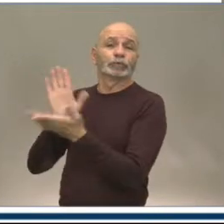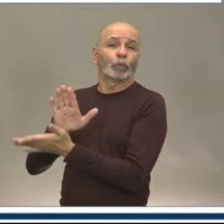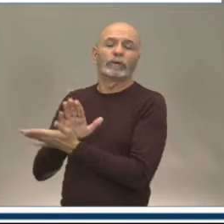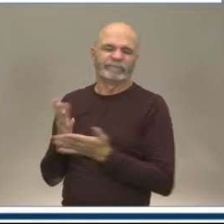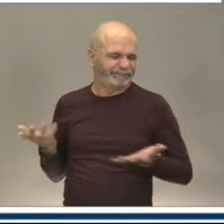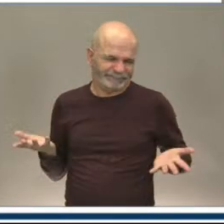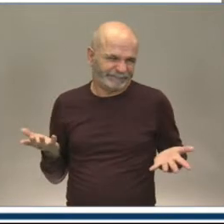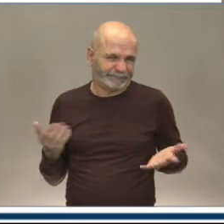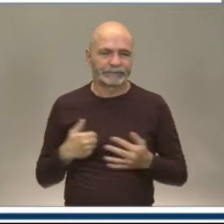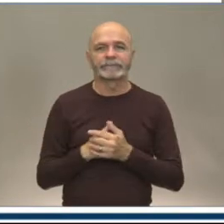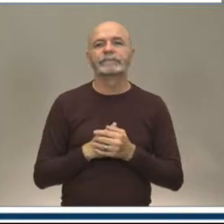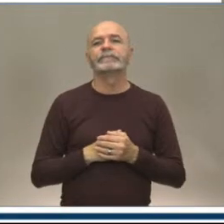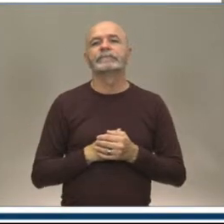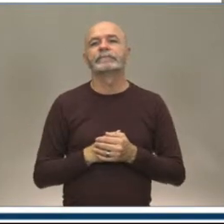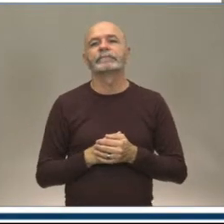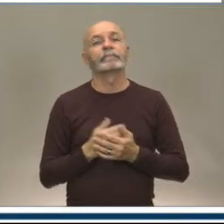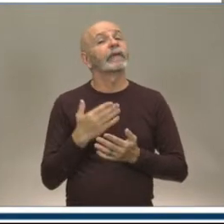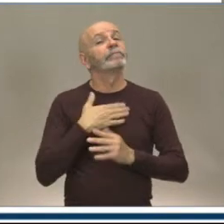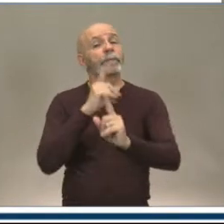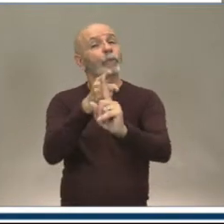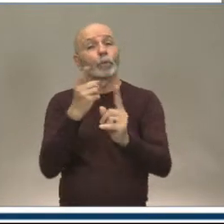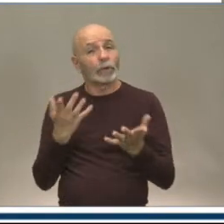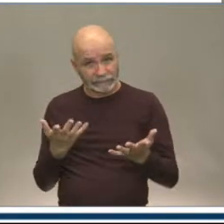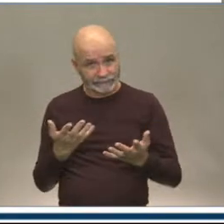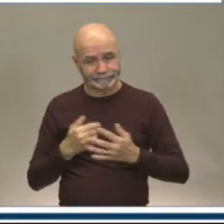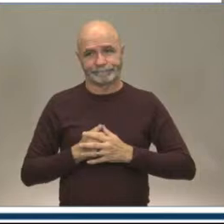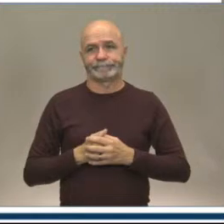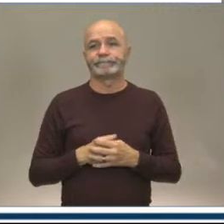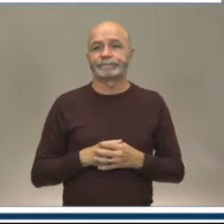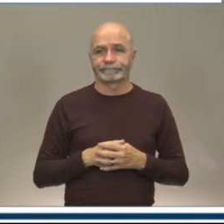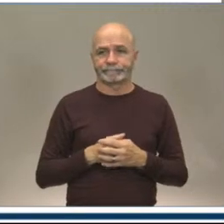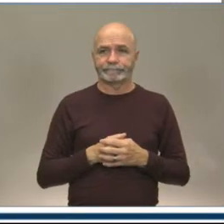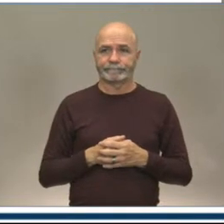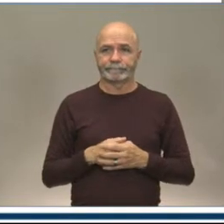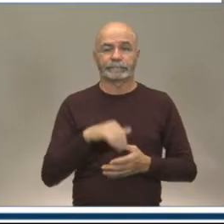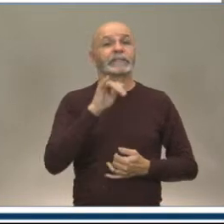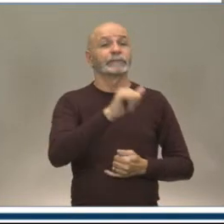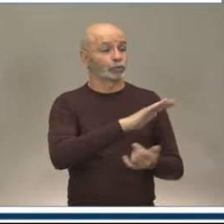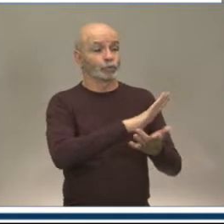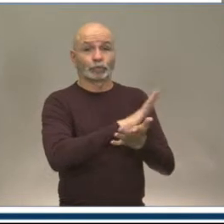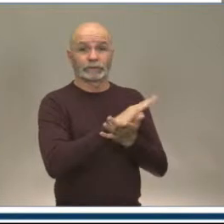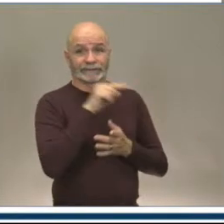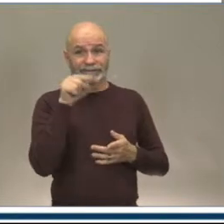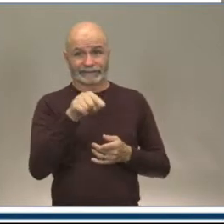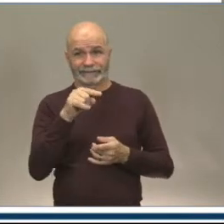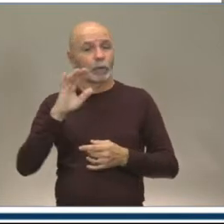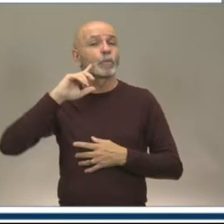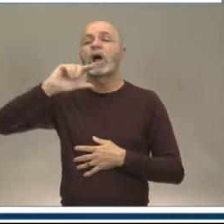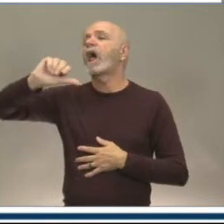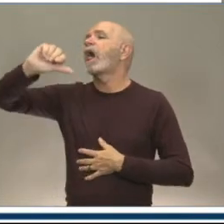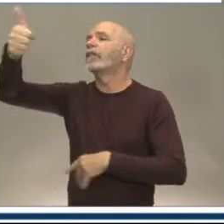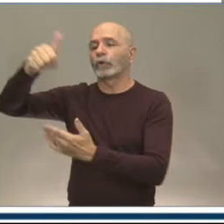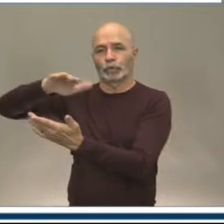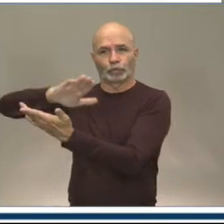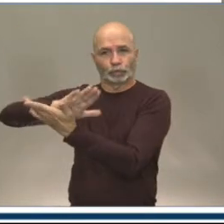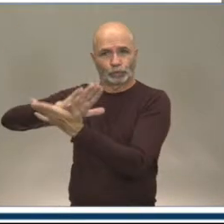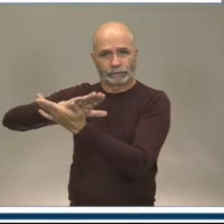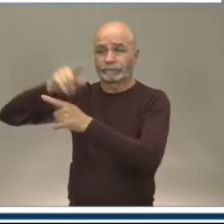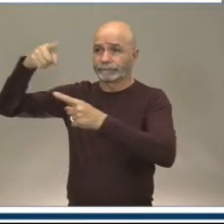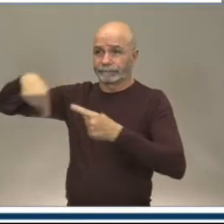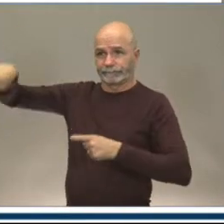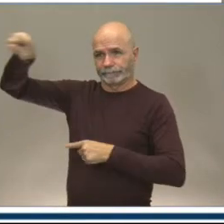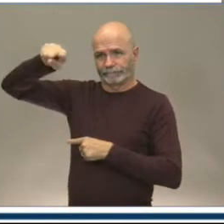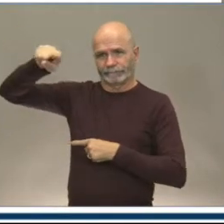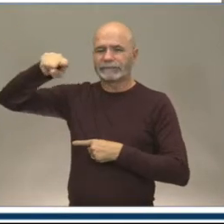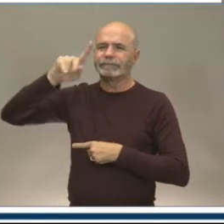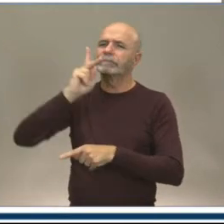way out of this situation with this school and other schools is to continue, in the short term, continue